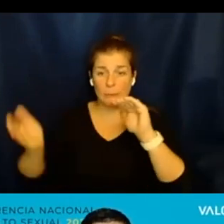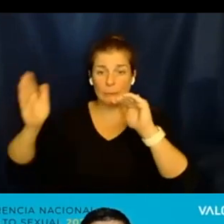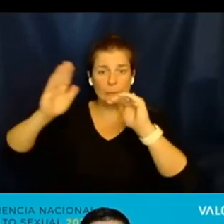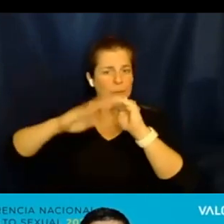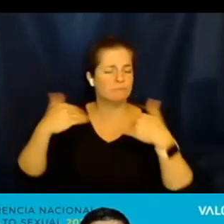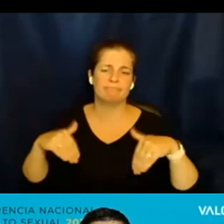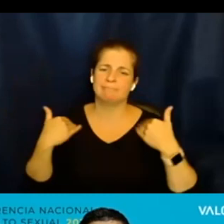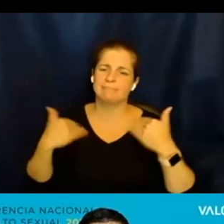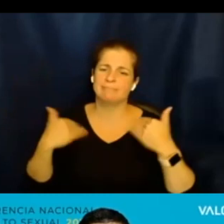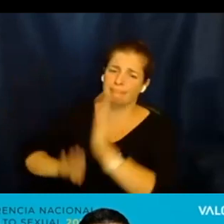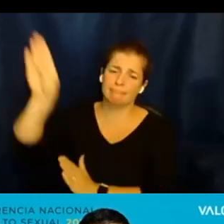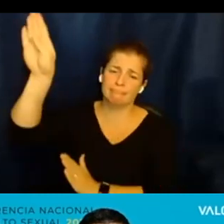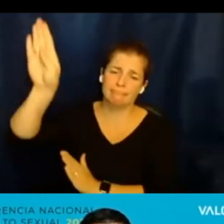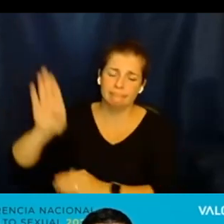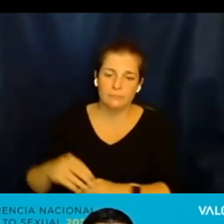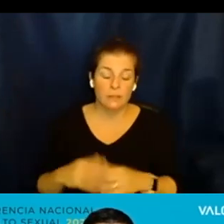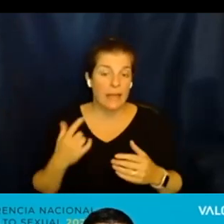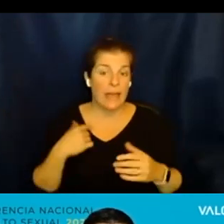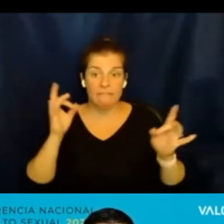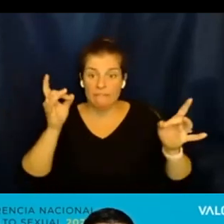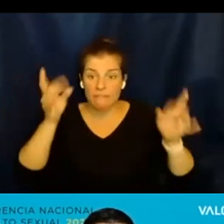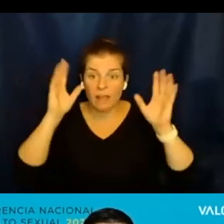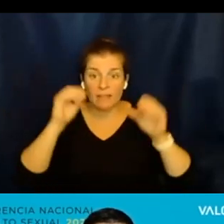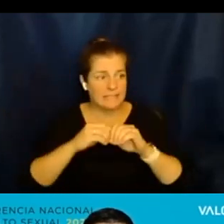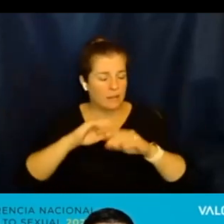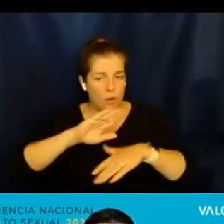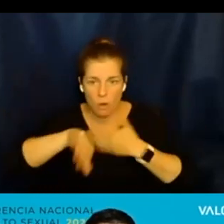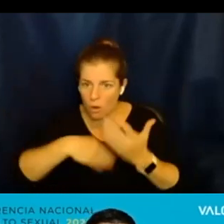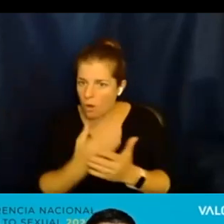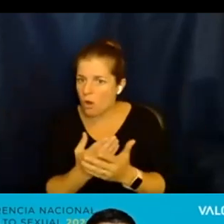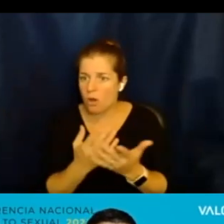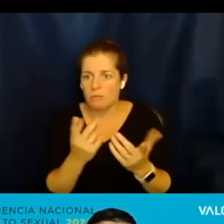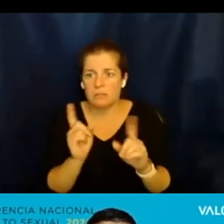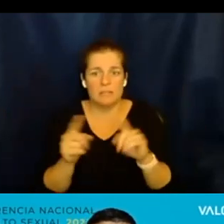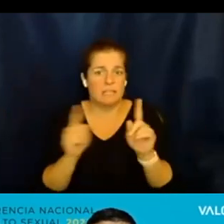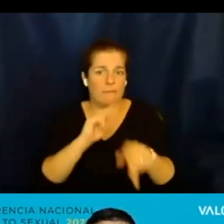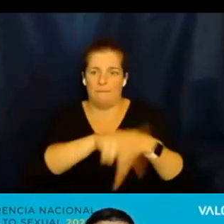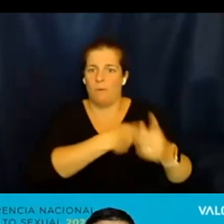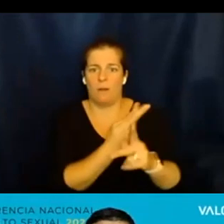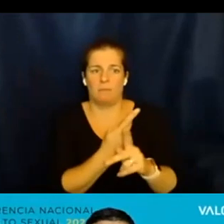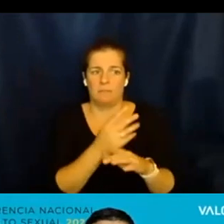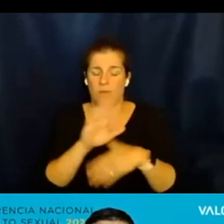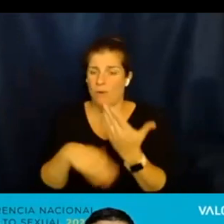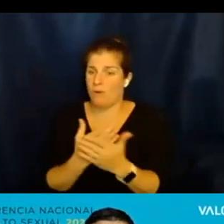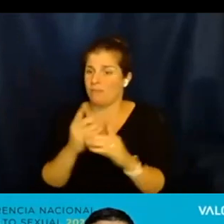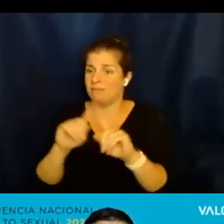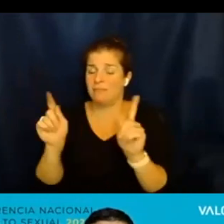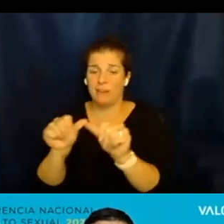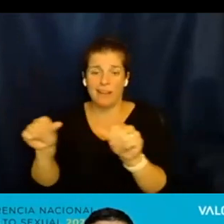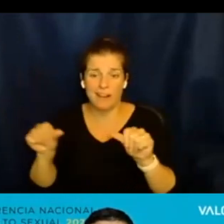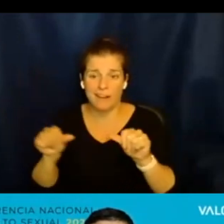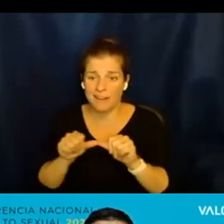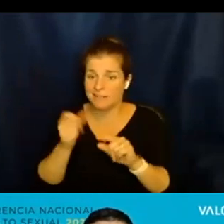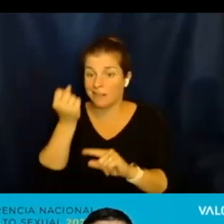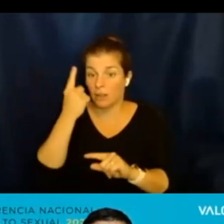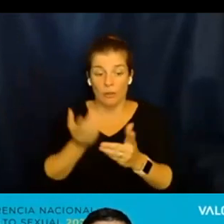There is violence in all dimensions and in all forms. And one of the things that through our research